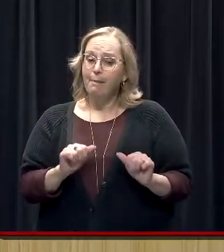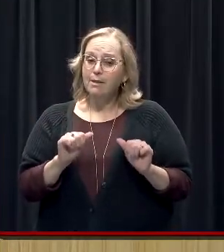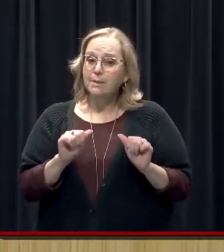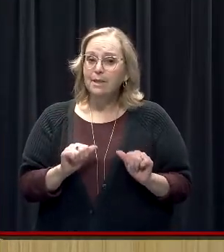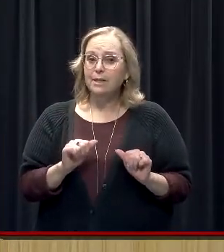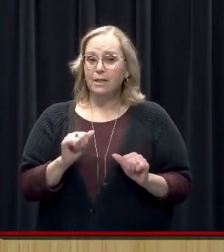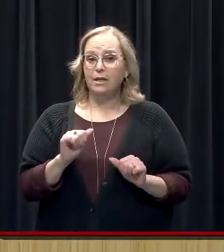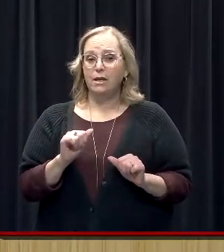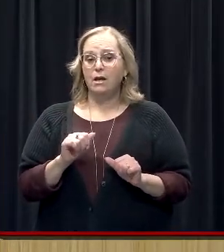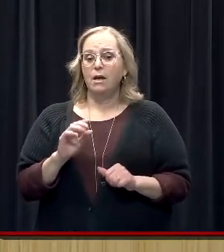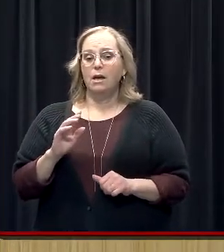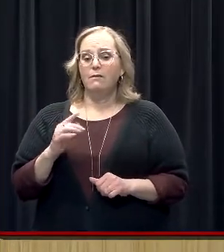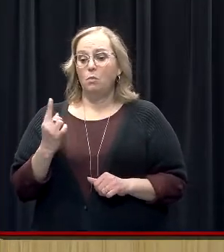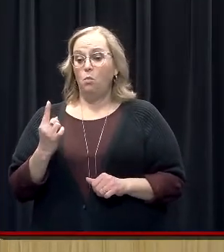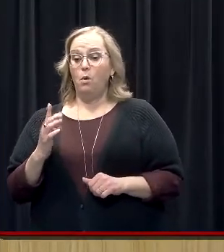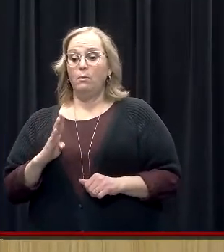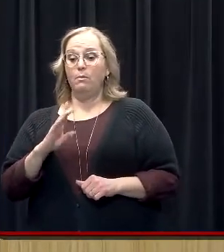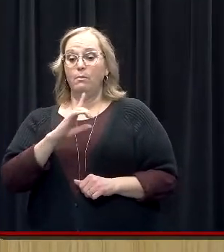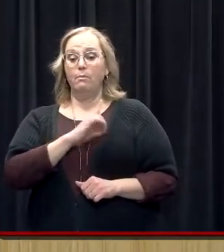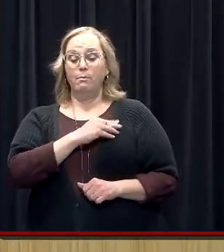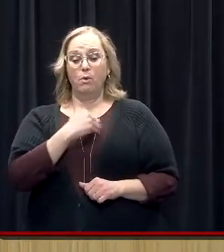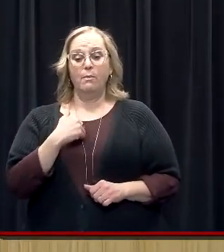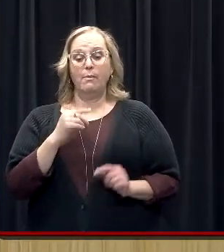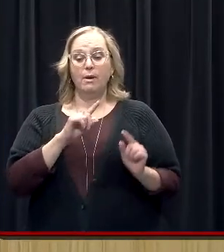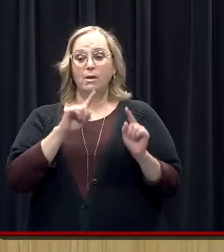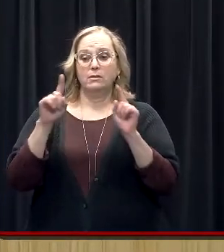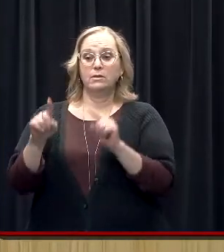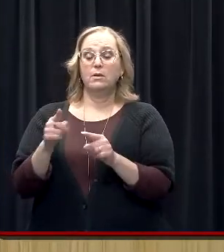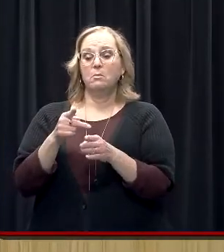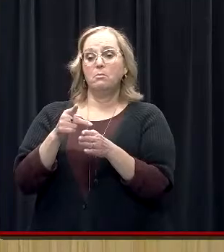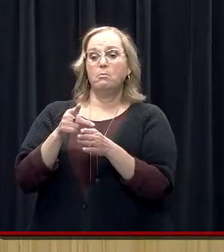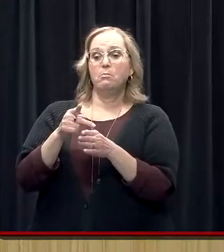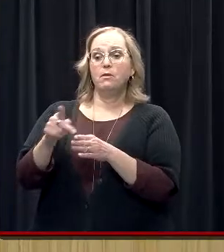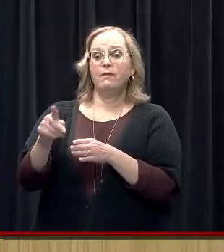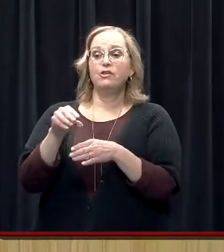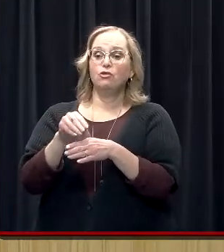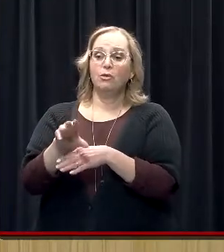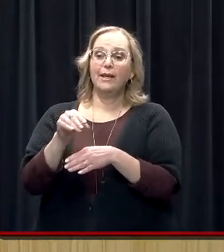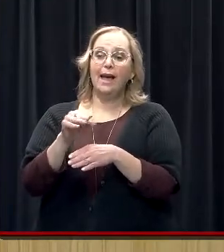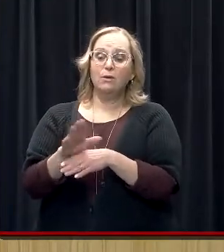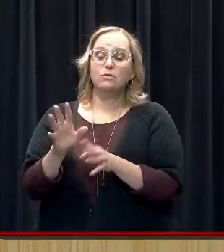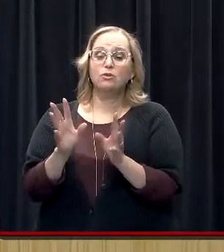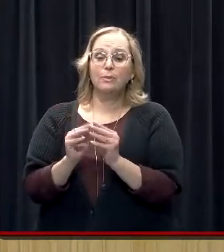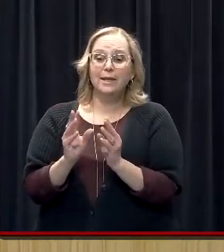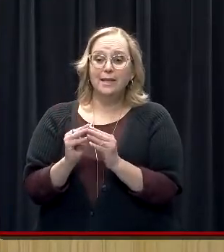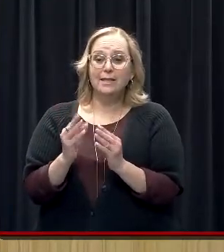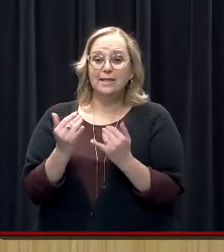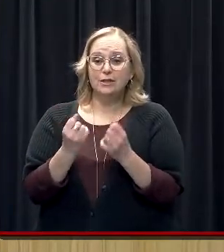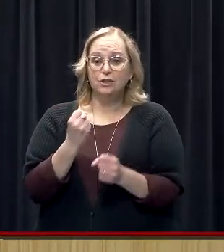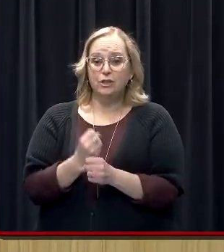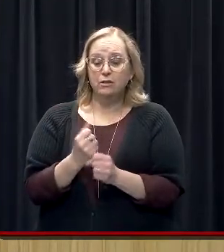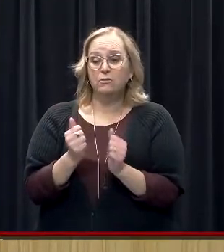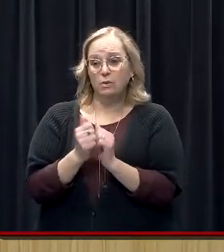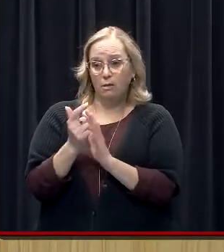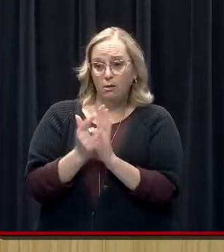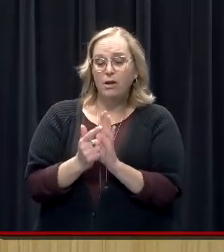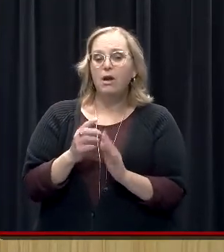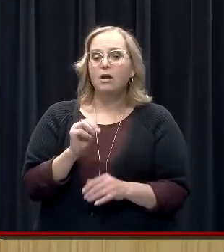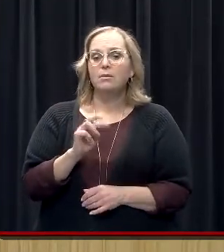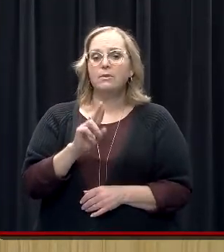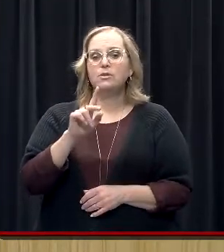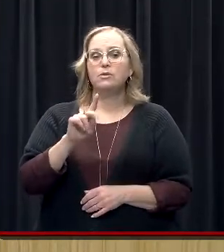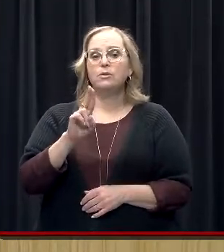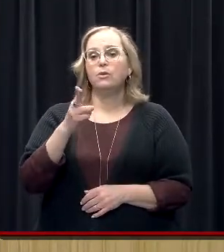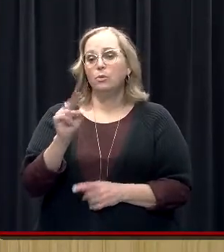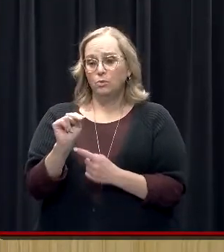board member attending professional council meetings this year, and Mr. Kuhn